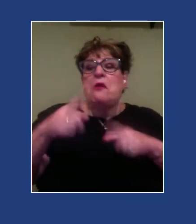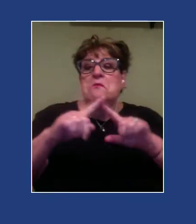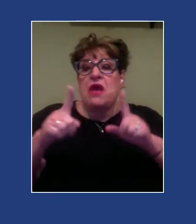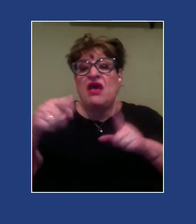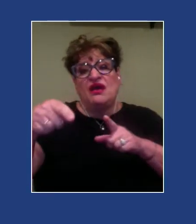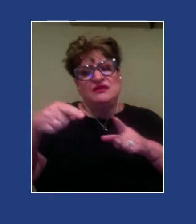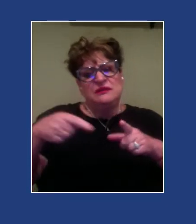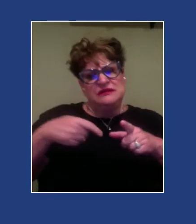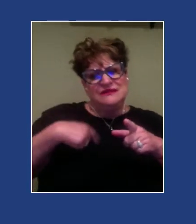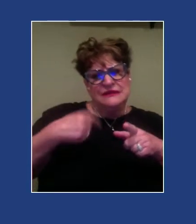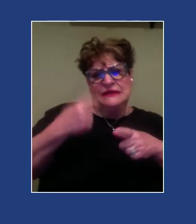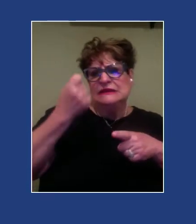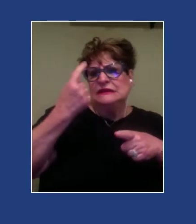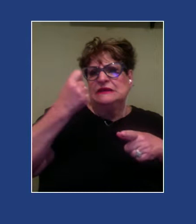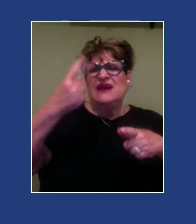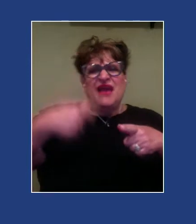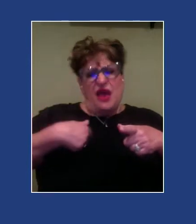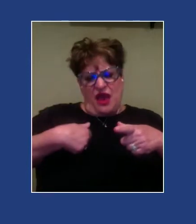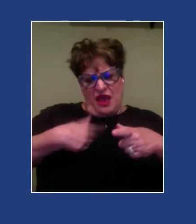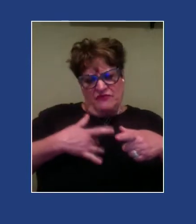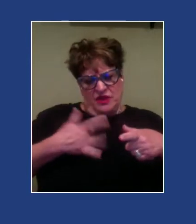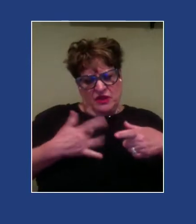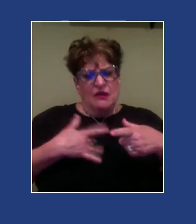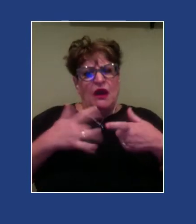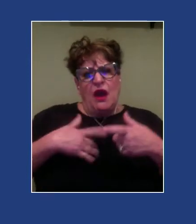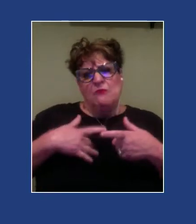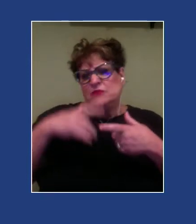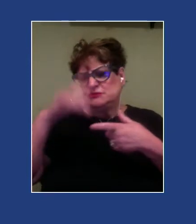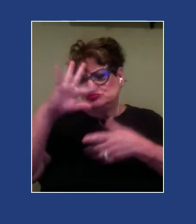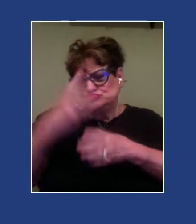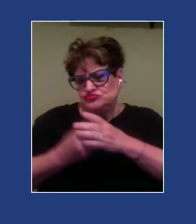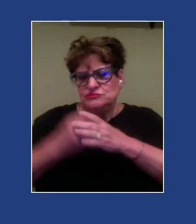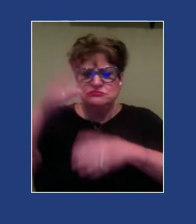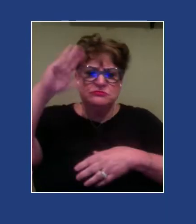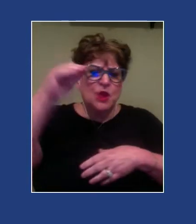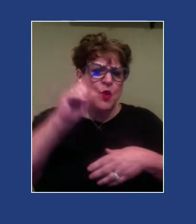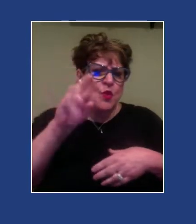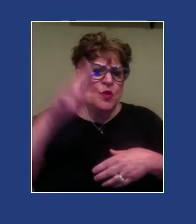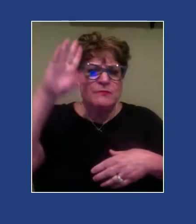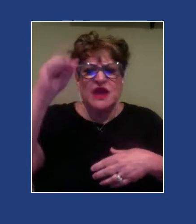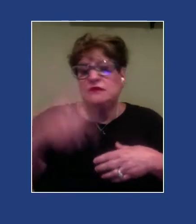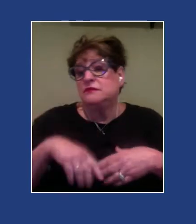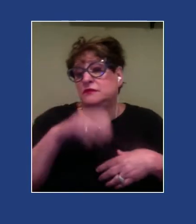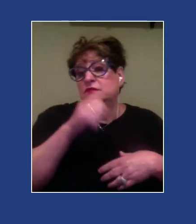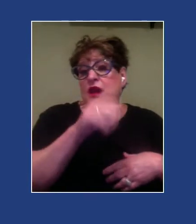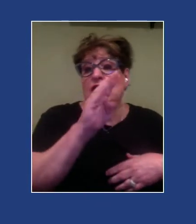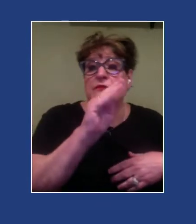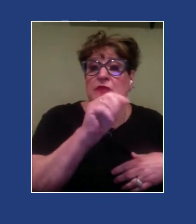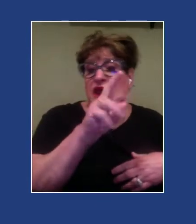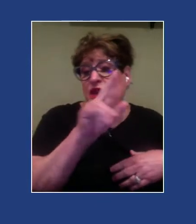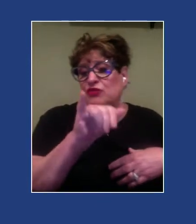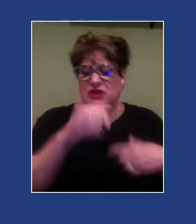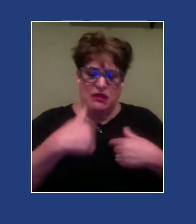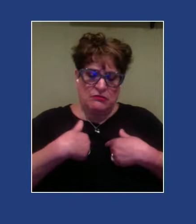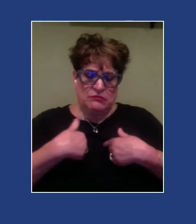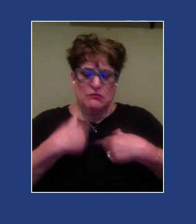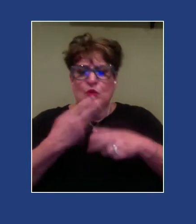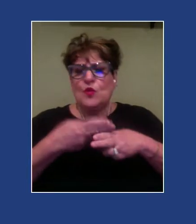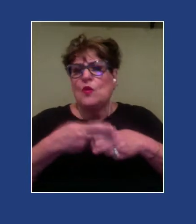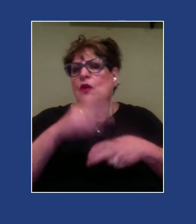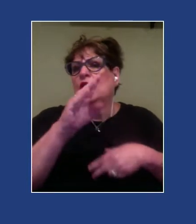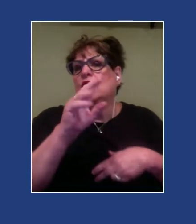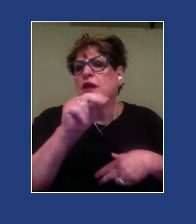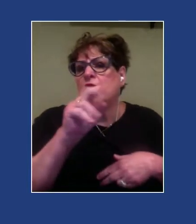as a transgender man, as a trans man, simply as a man. And non-binary people may refer themselves as non-binary, may refer themselves